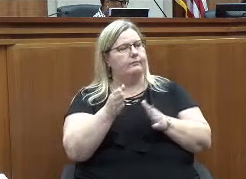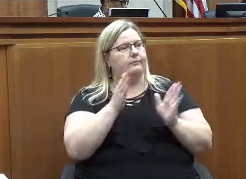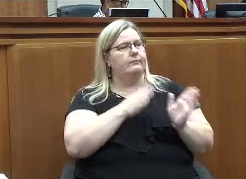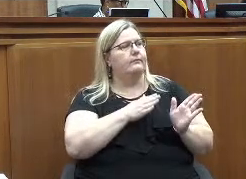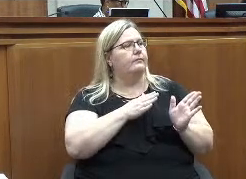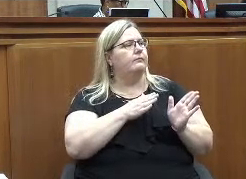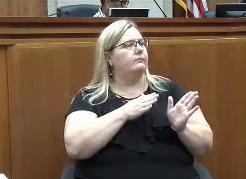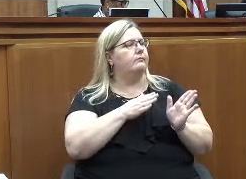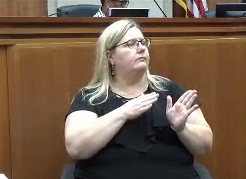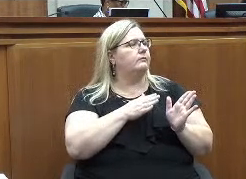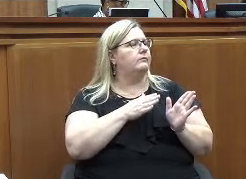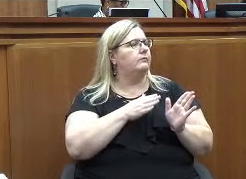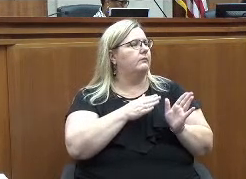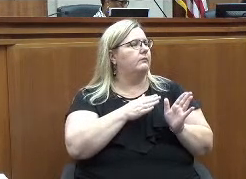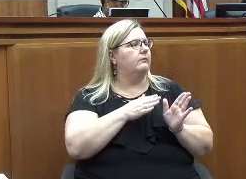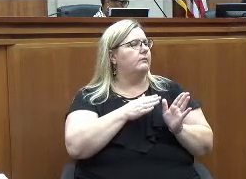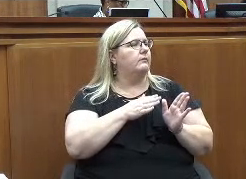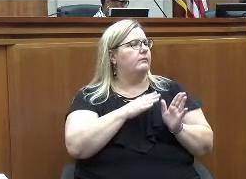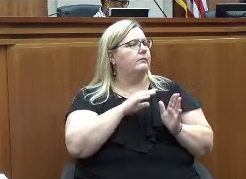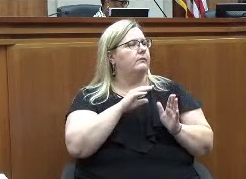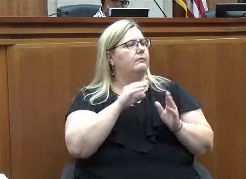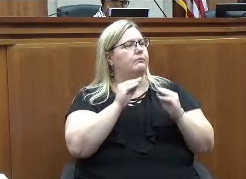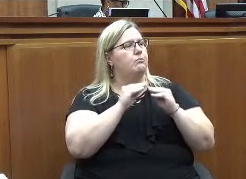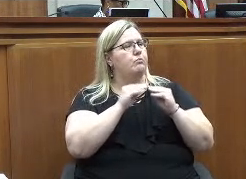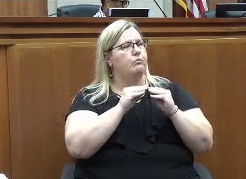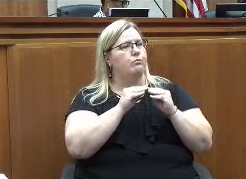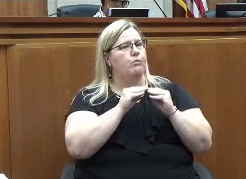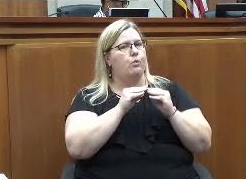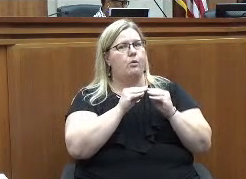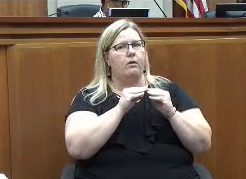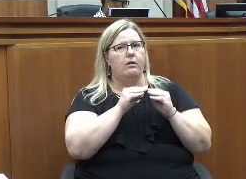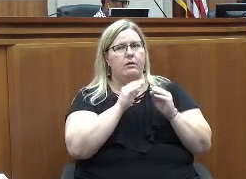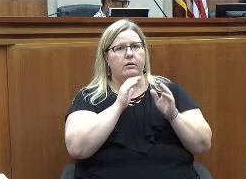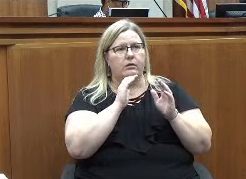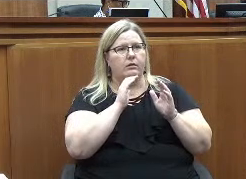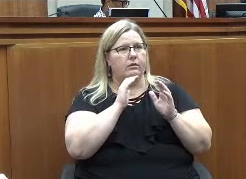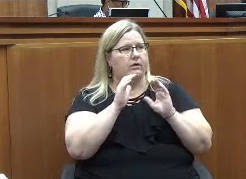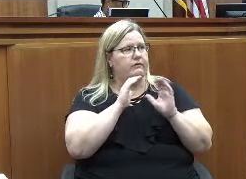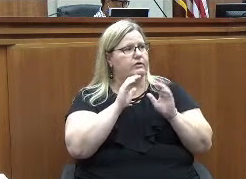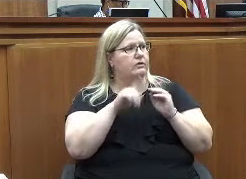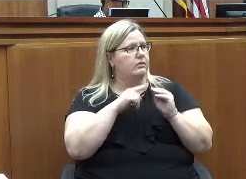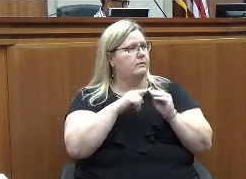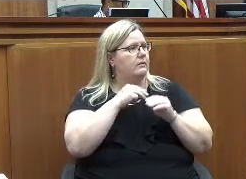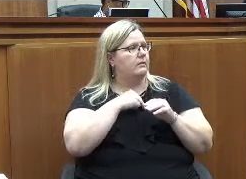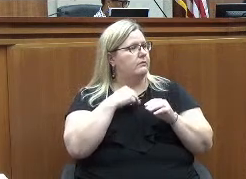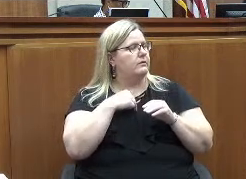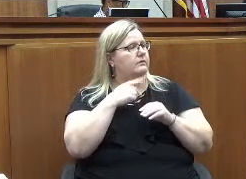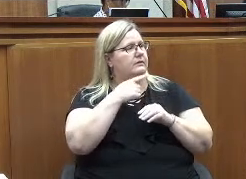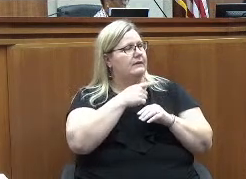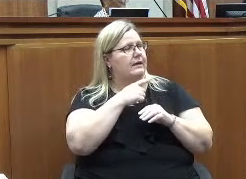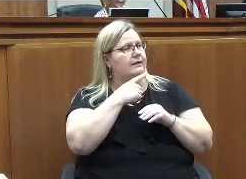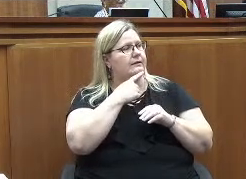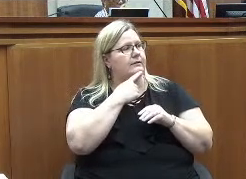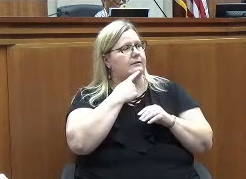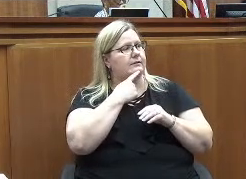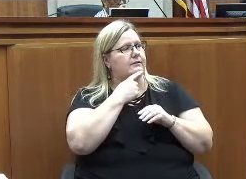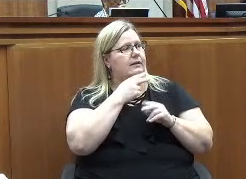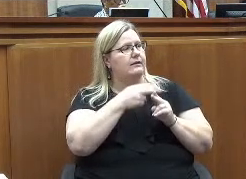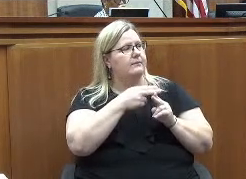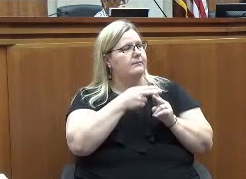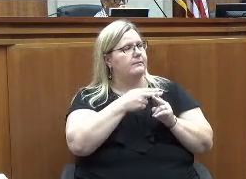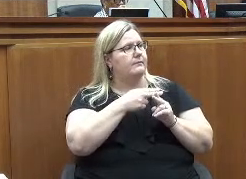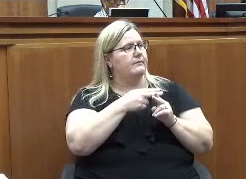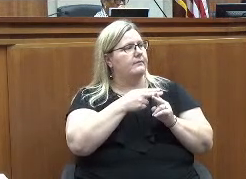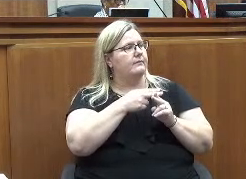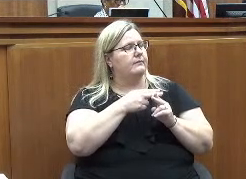Members, any further conversation? Yes, sir. Please identify yourself for the record. Yes, I'm Wally Luce with